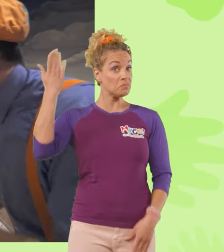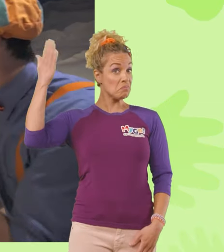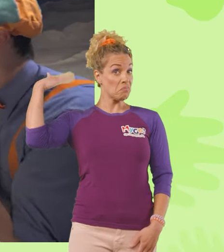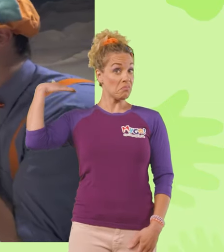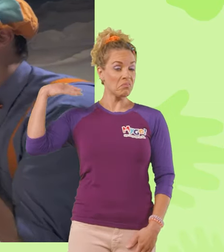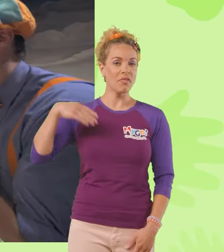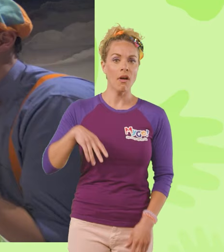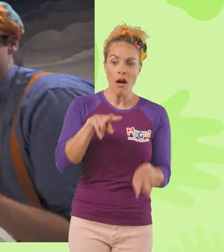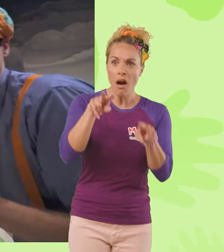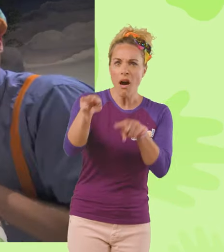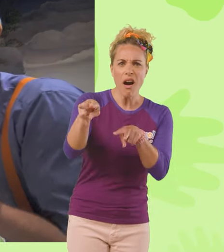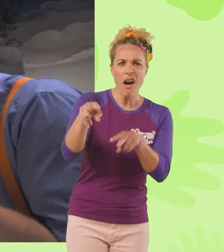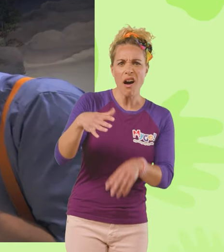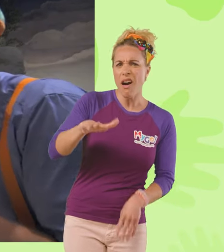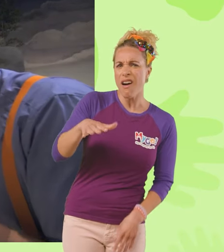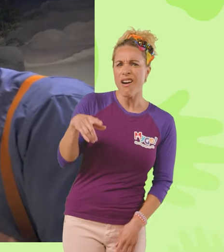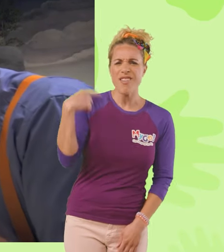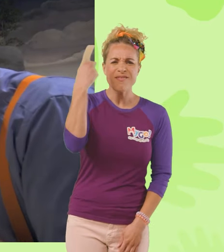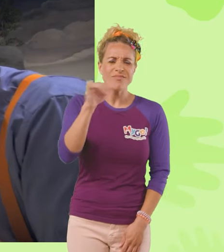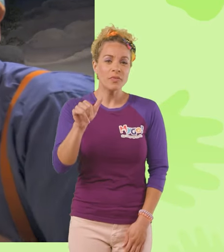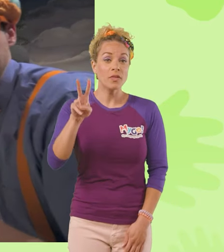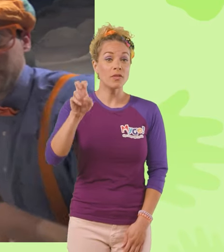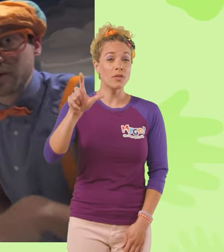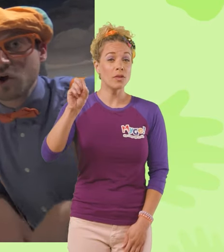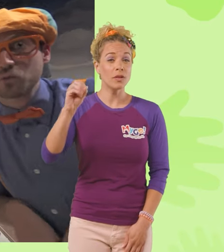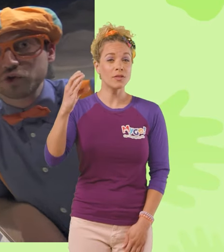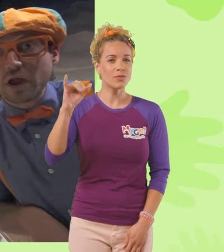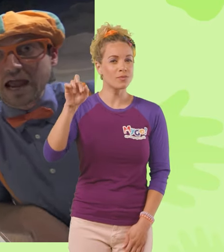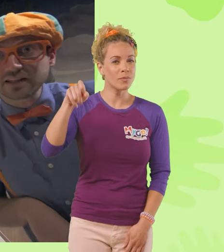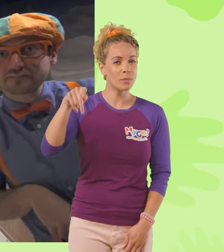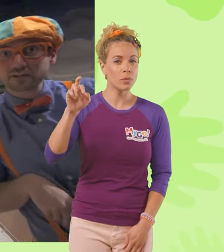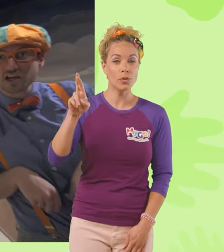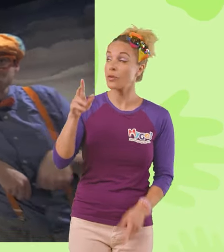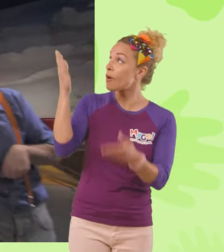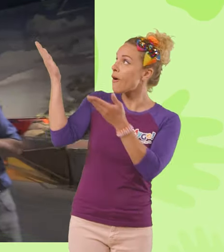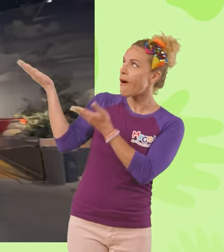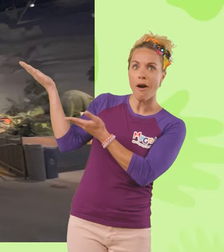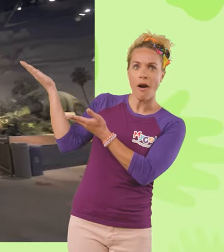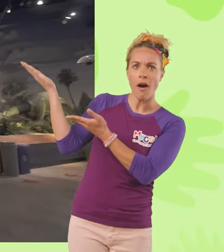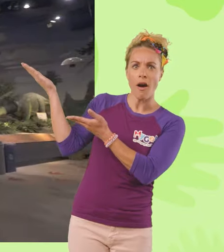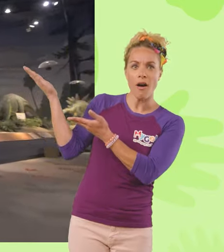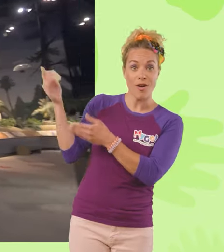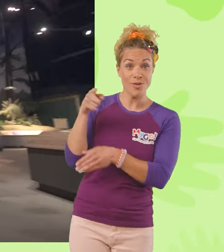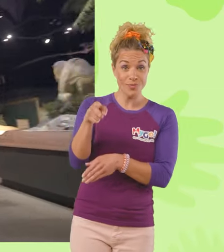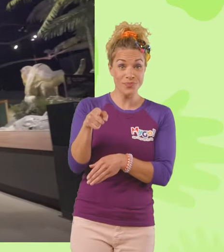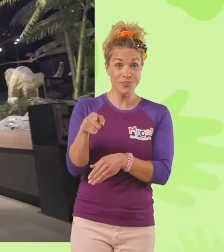to. Look at it. It kind of looks like a velociraptor. Will you act like a velociraptor with me?